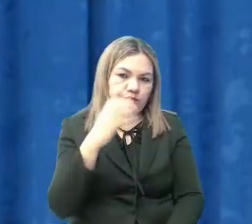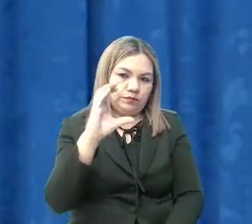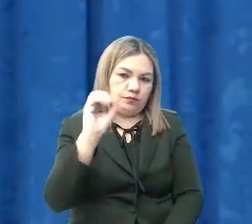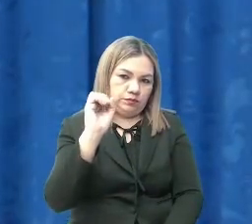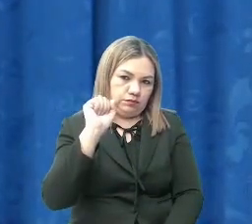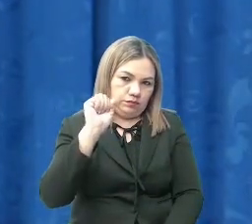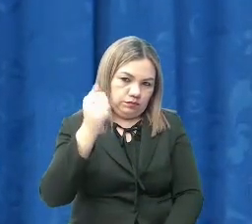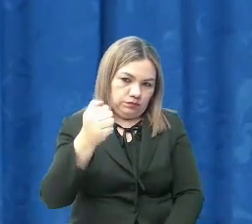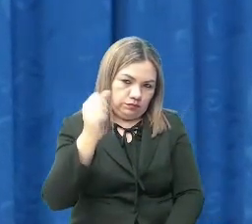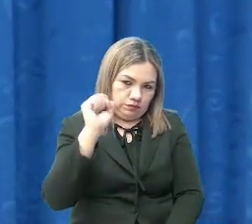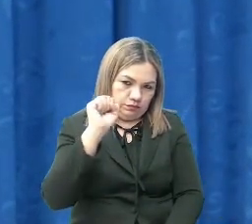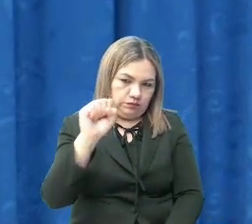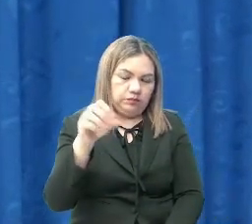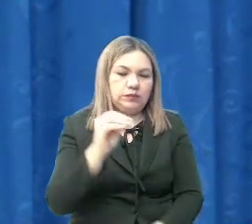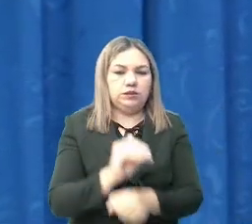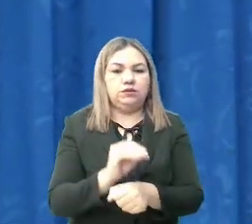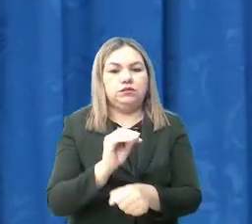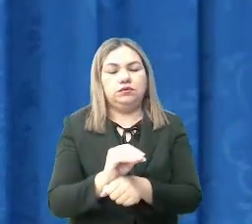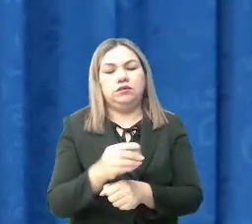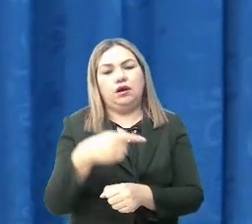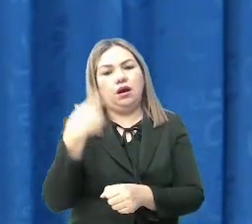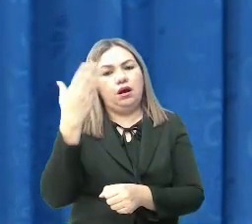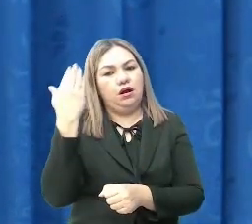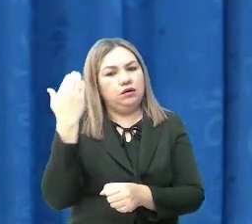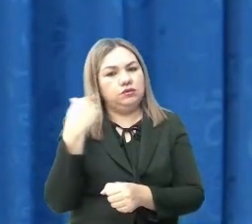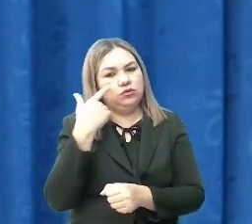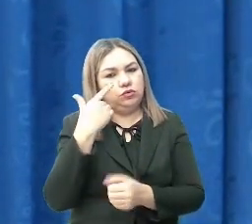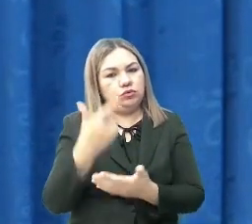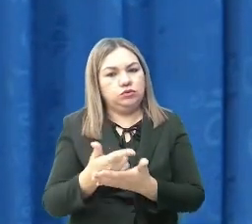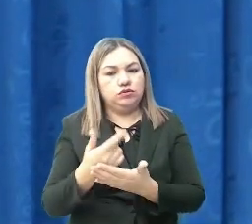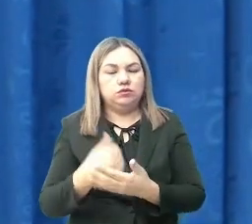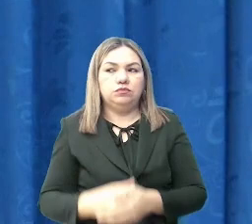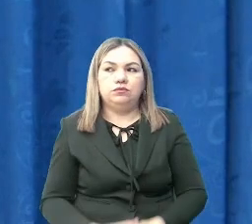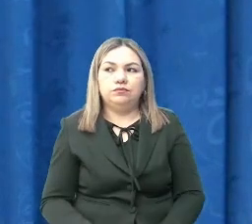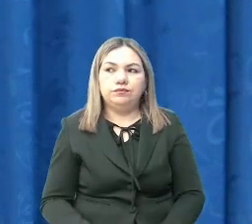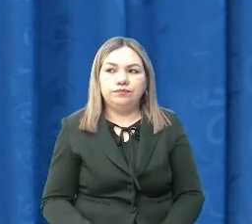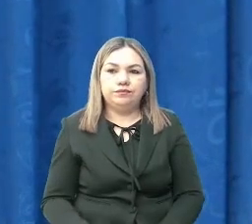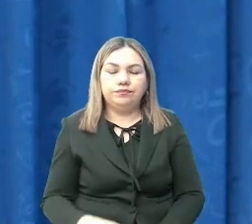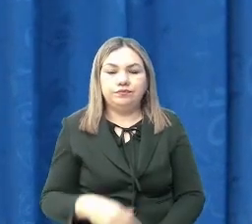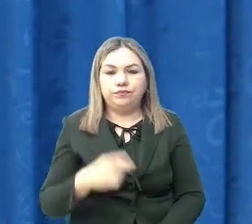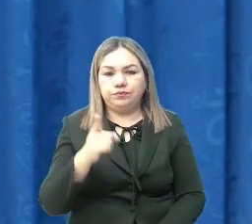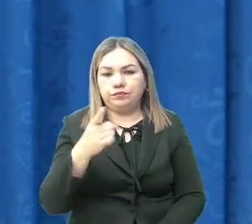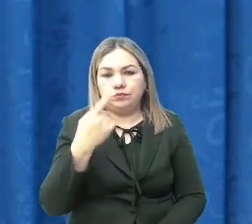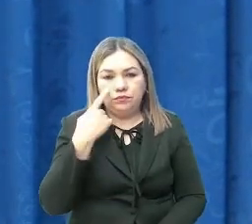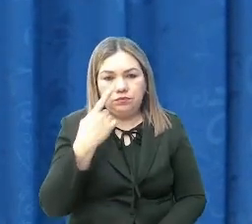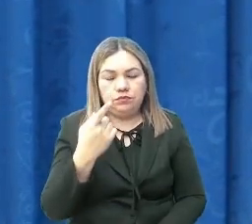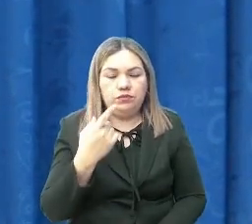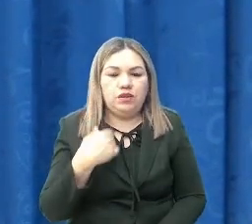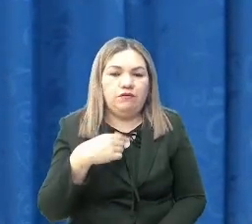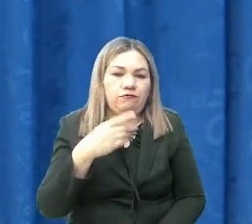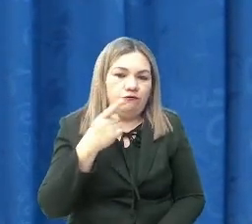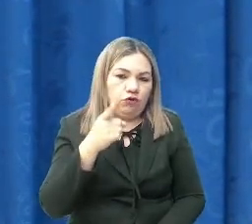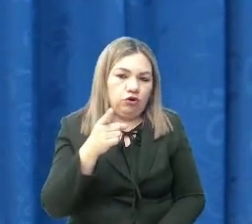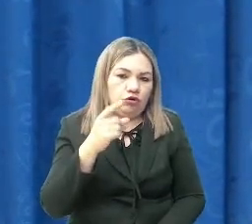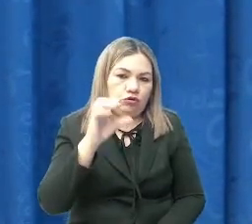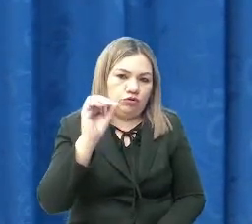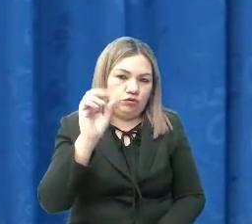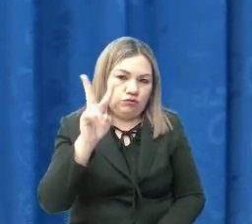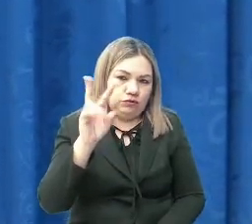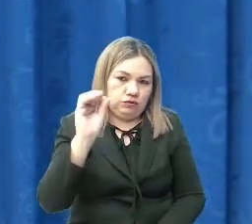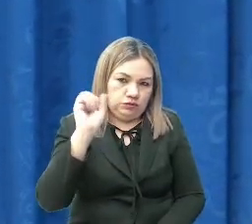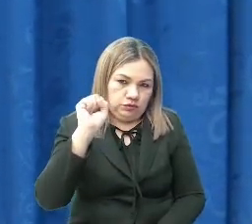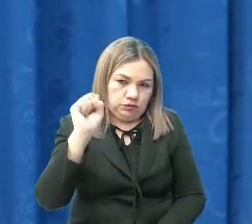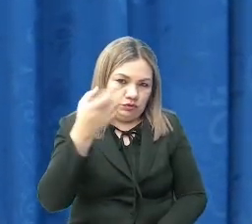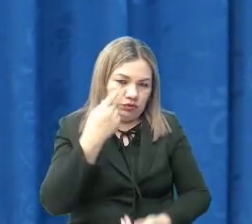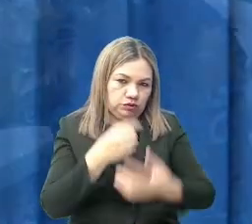And among all those things is to teach you how you were known. Look at your neighbor and say,